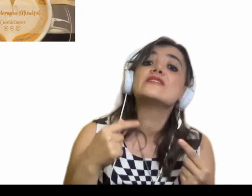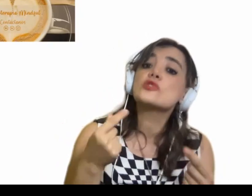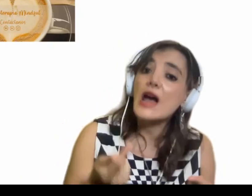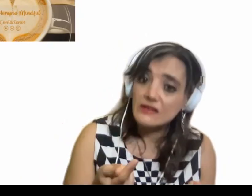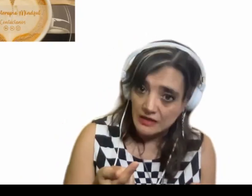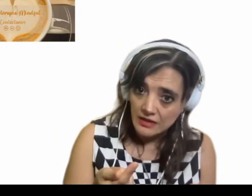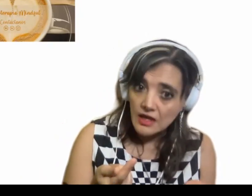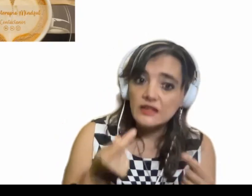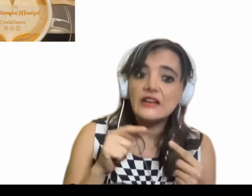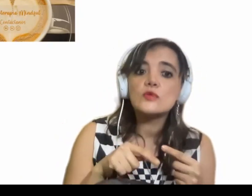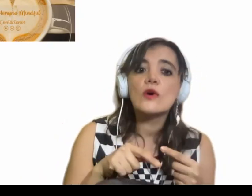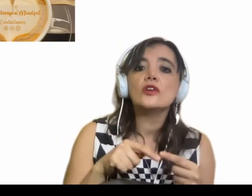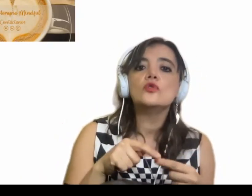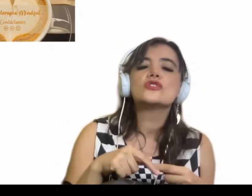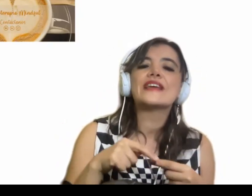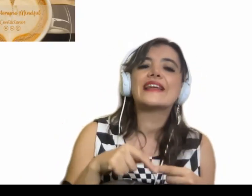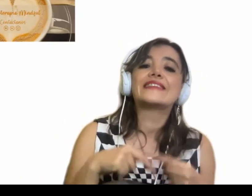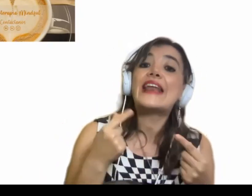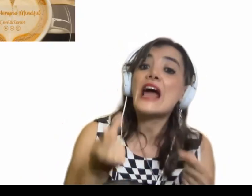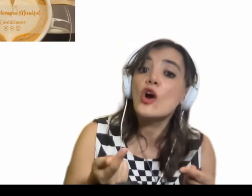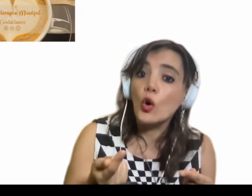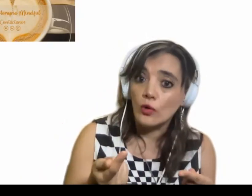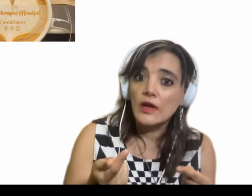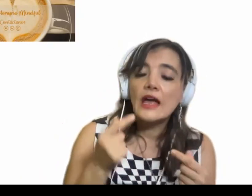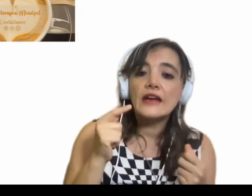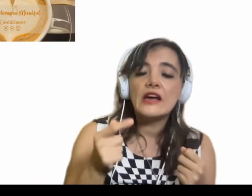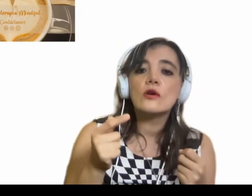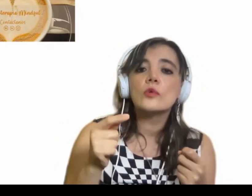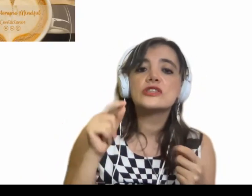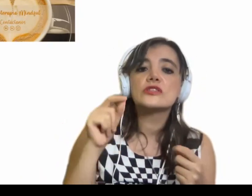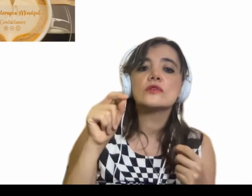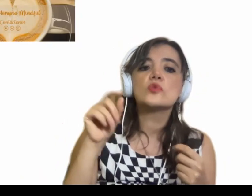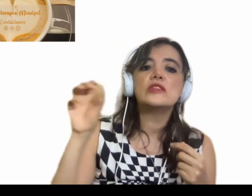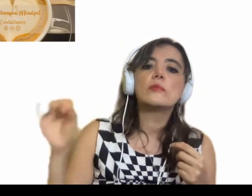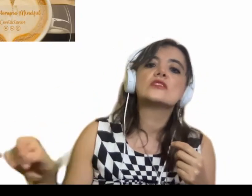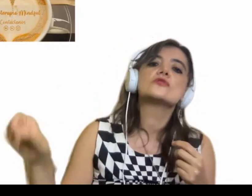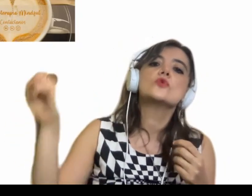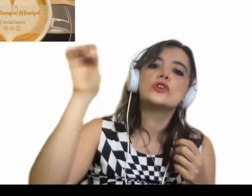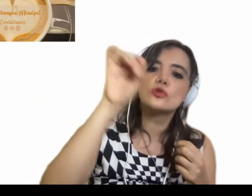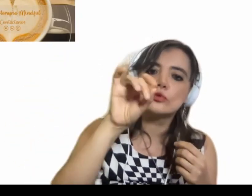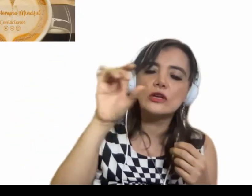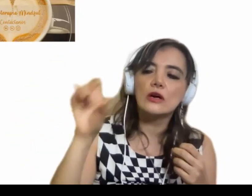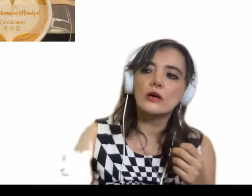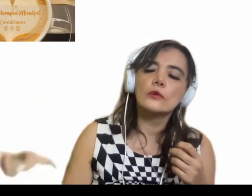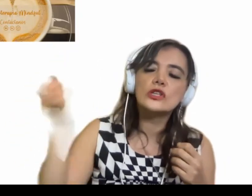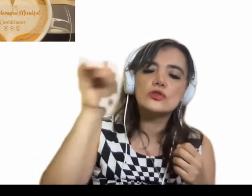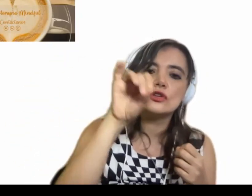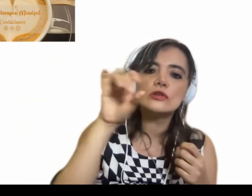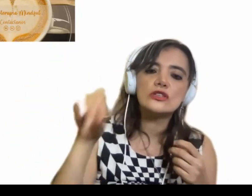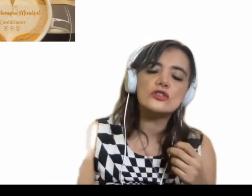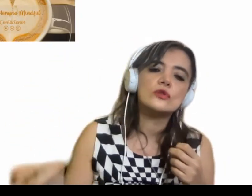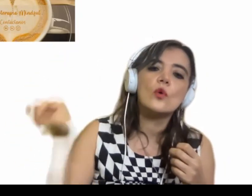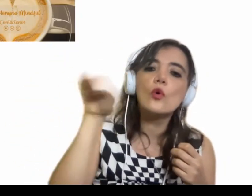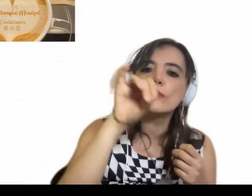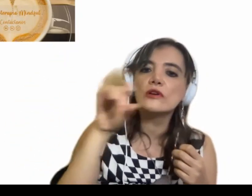will be distracted. That is why you select an anchor which is going to be the place to which you return